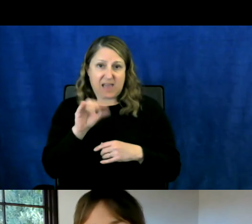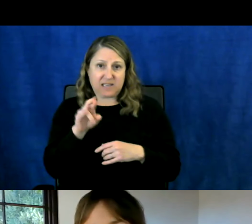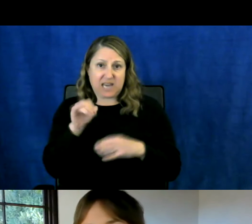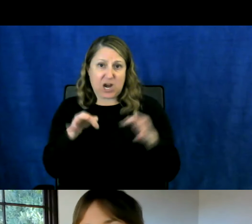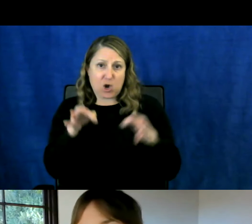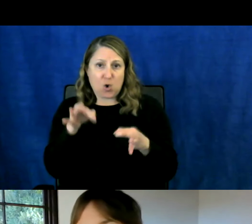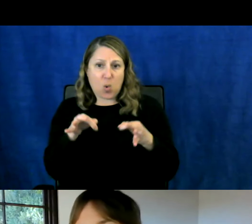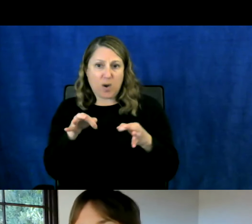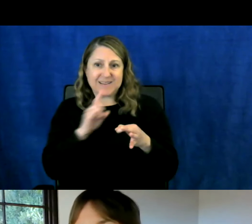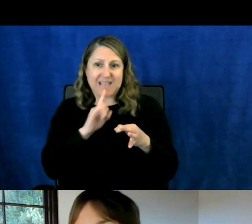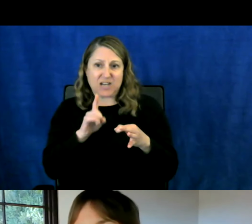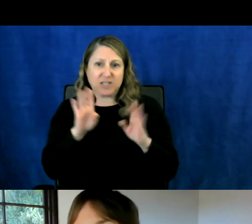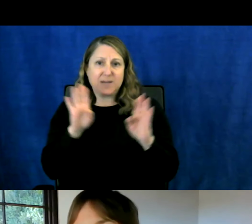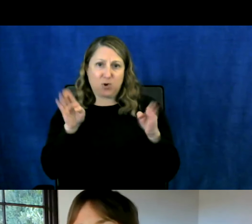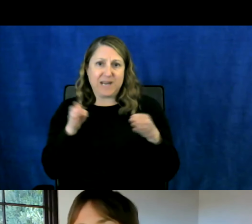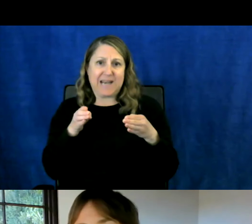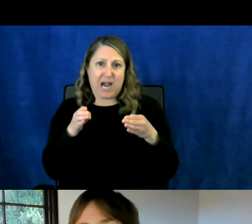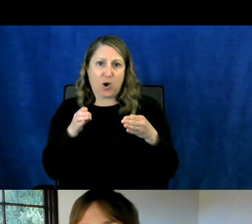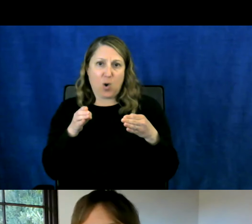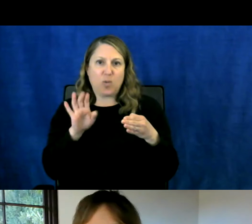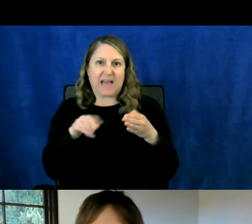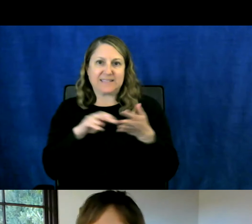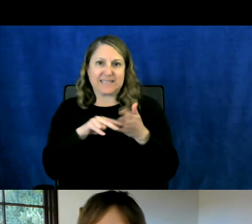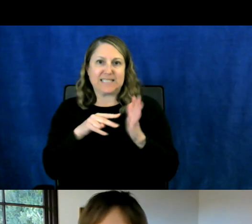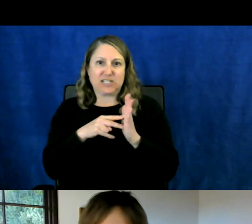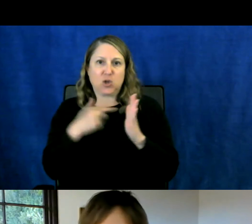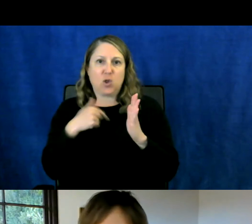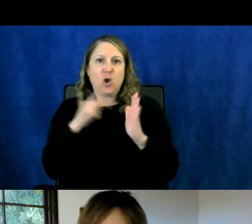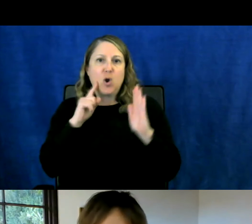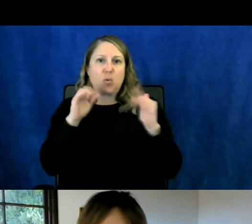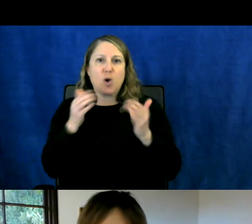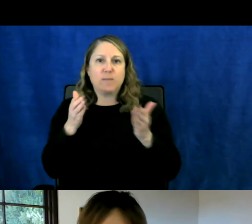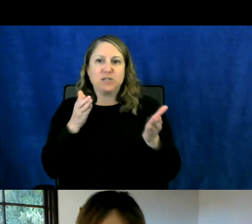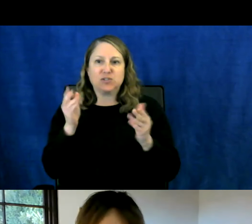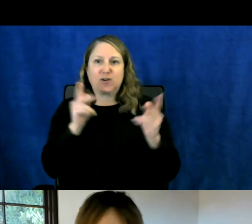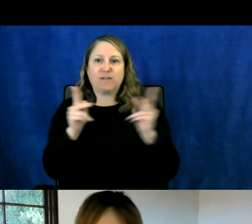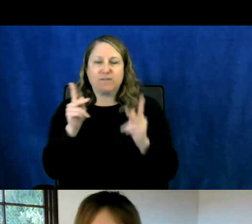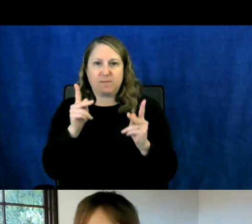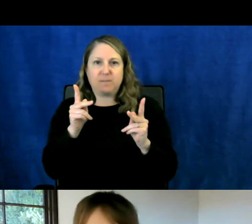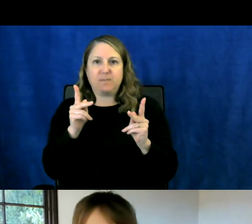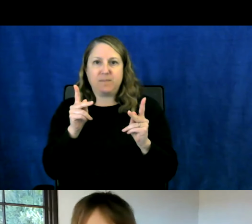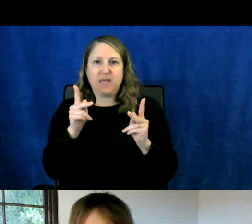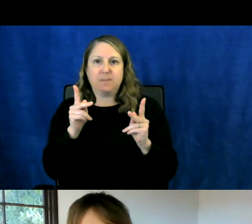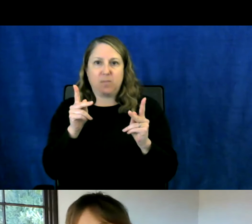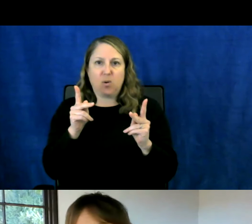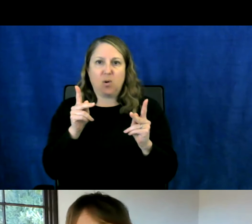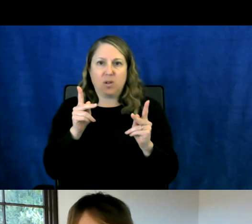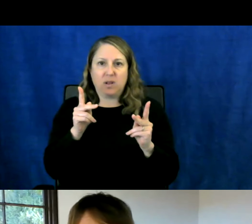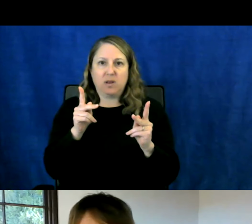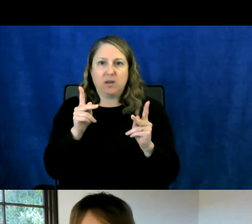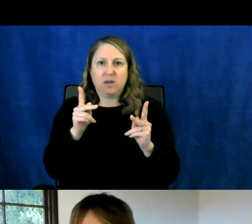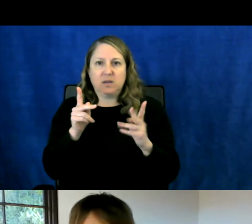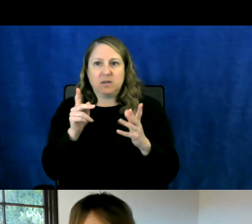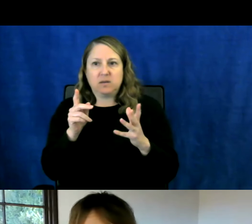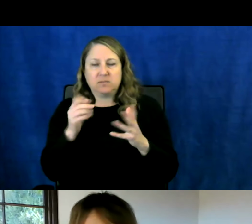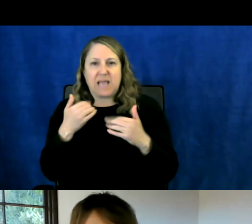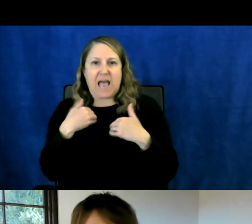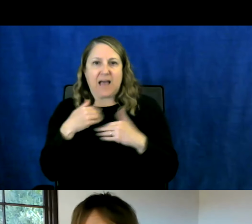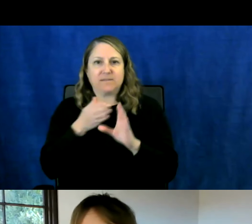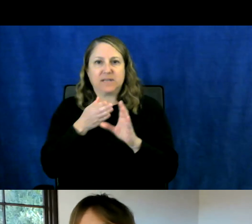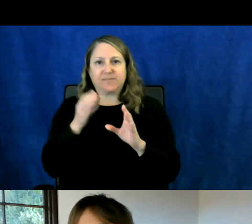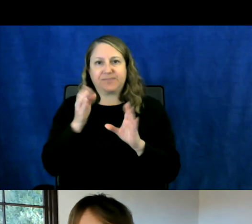intentionally. We're hoping to serve individuals who have schizophrenia spectrum and other psychotic